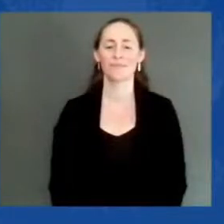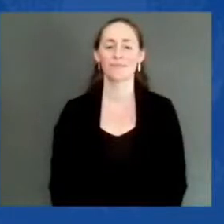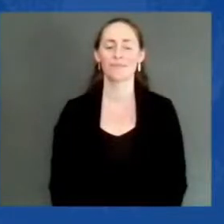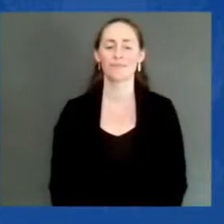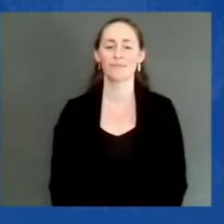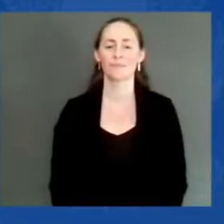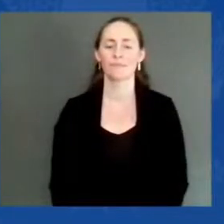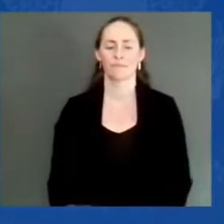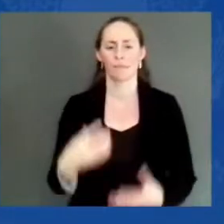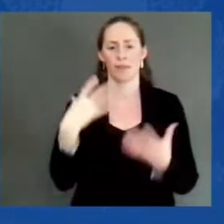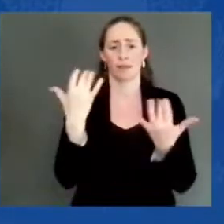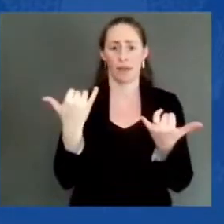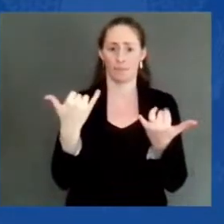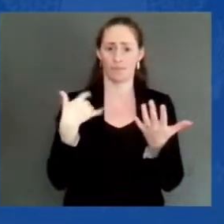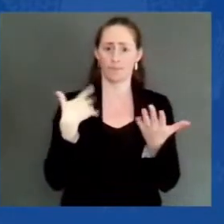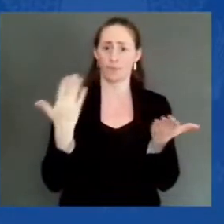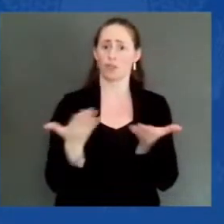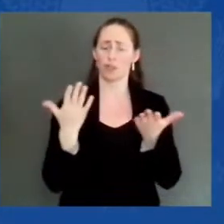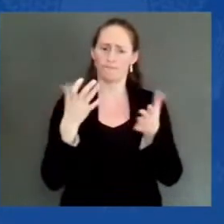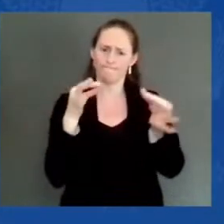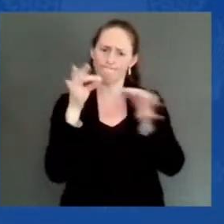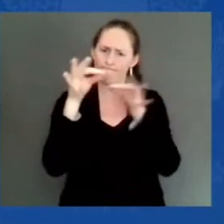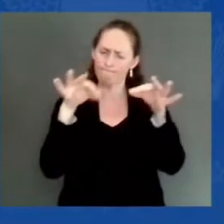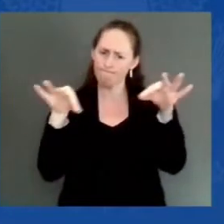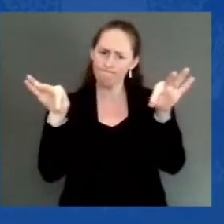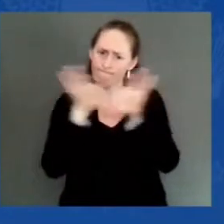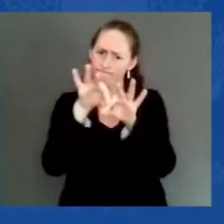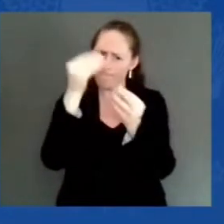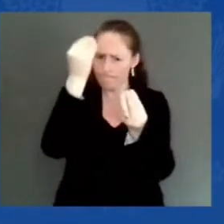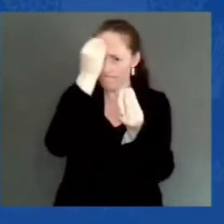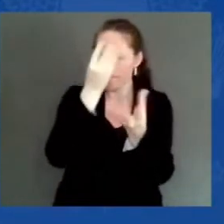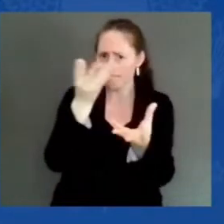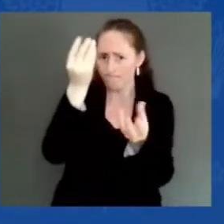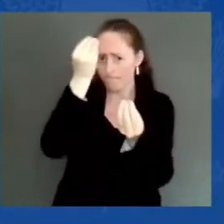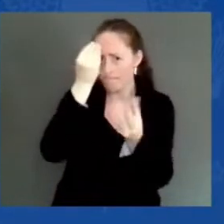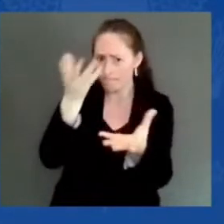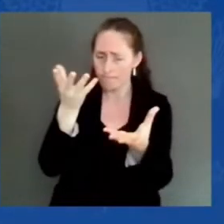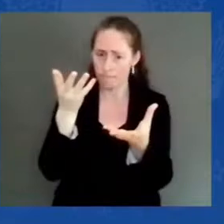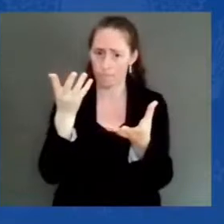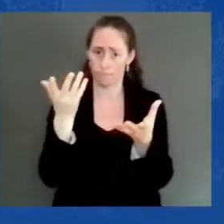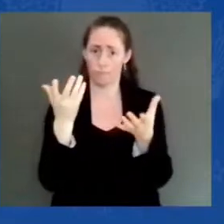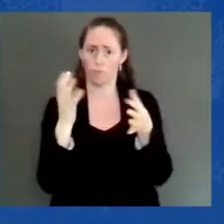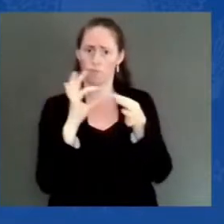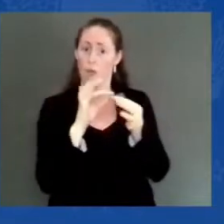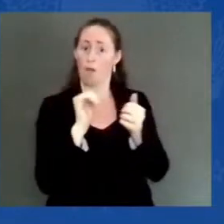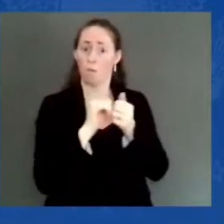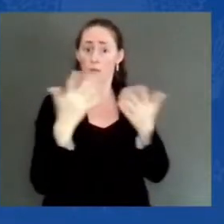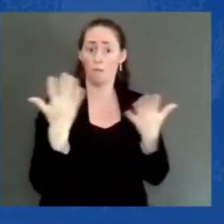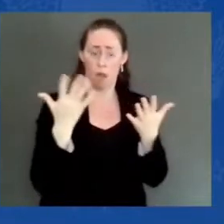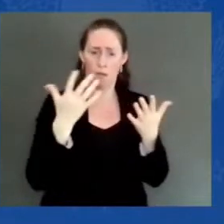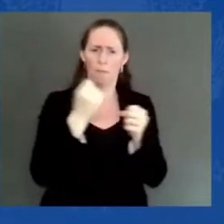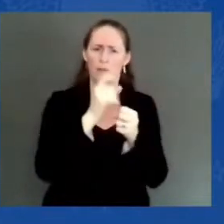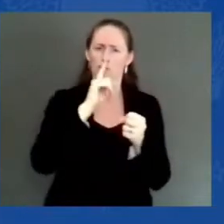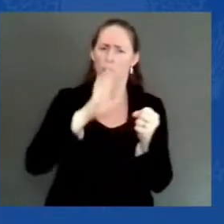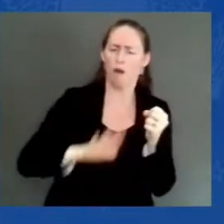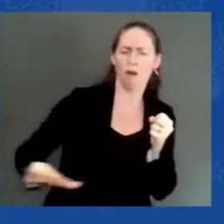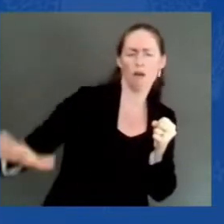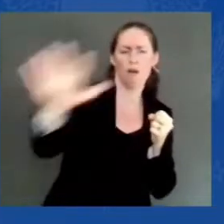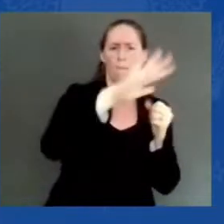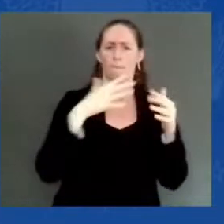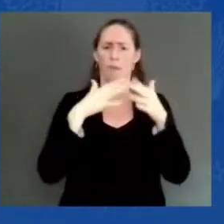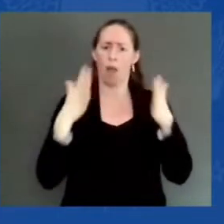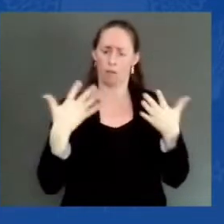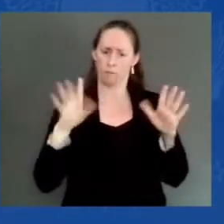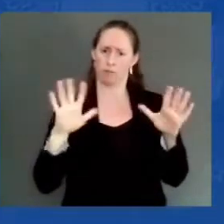today in our work to get every American vaccinated and protected from the Delta virus,